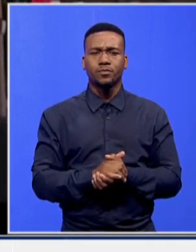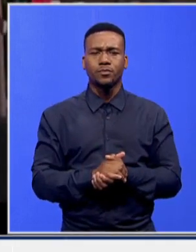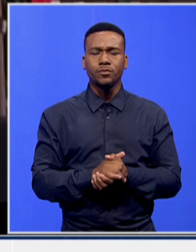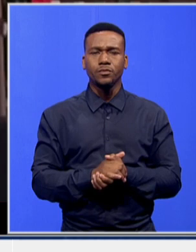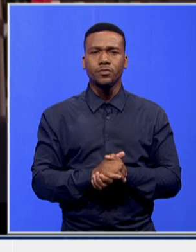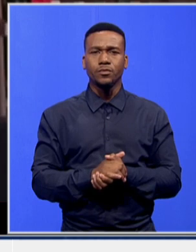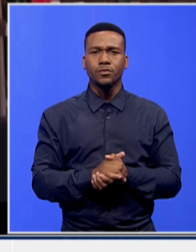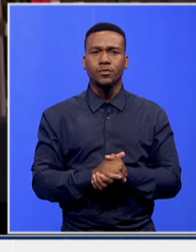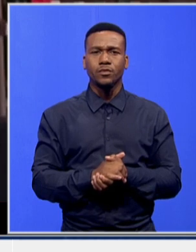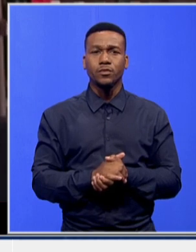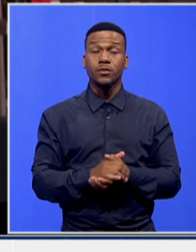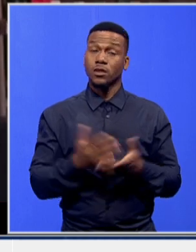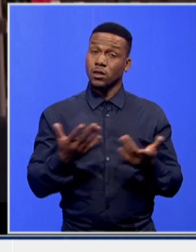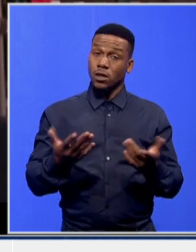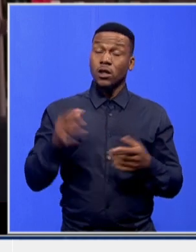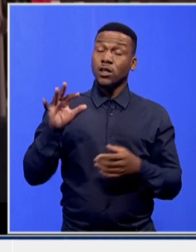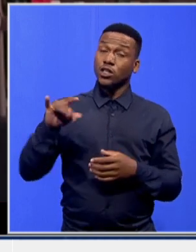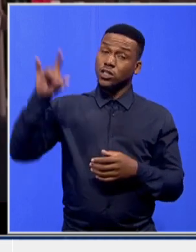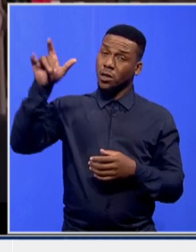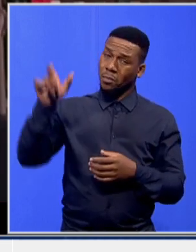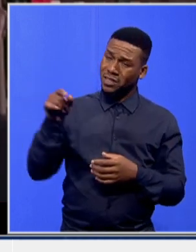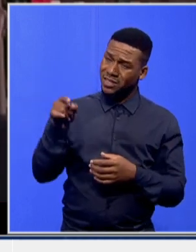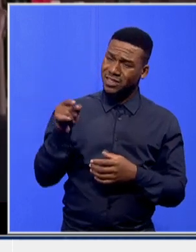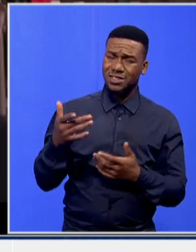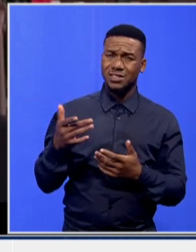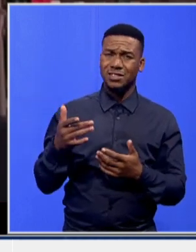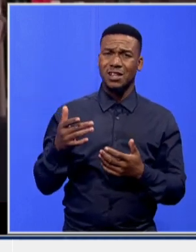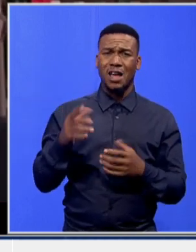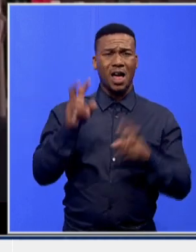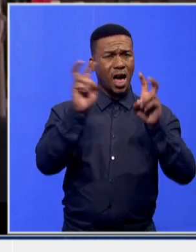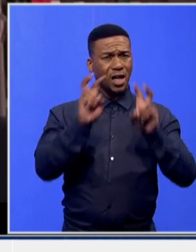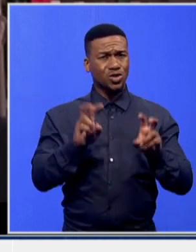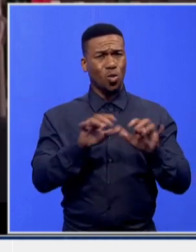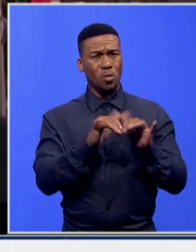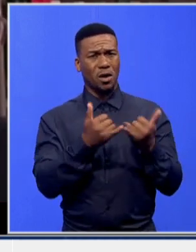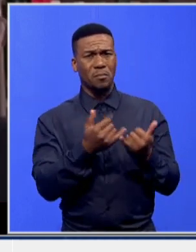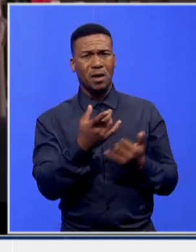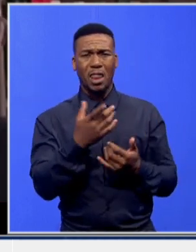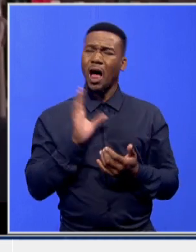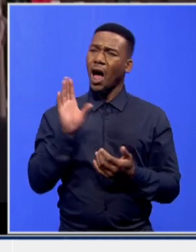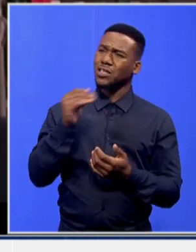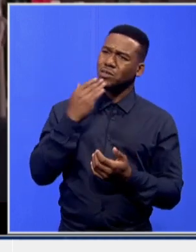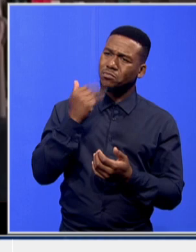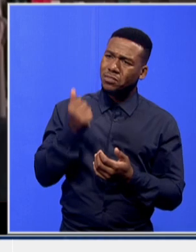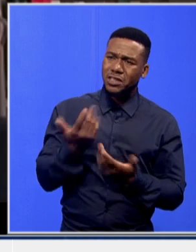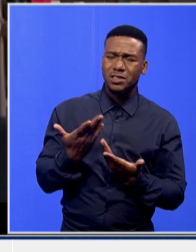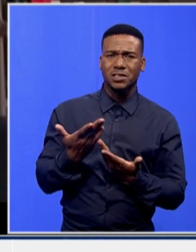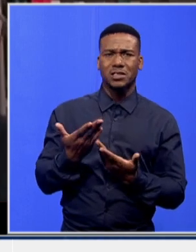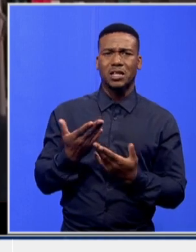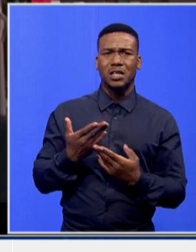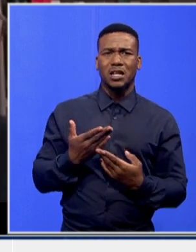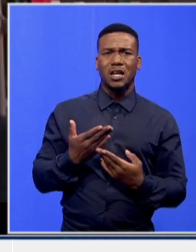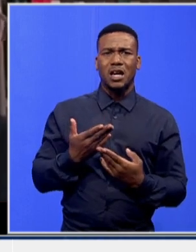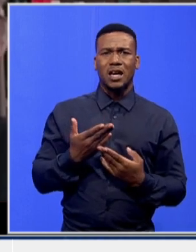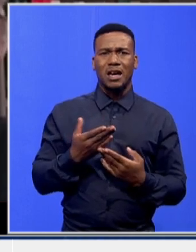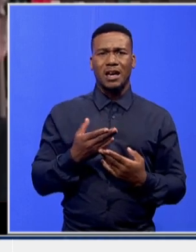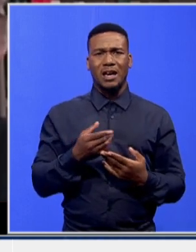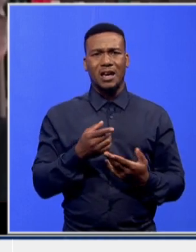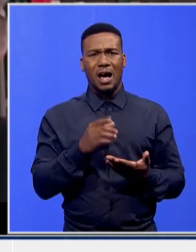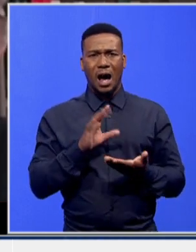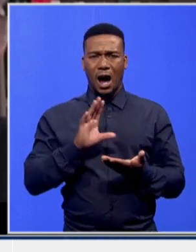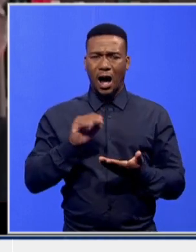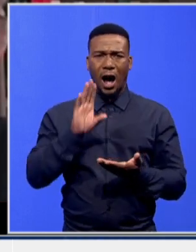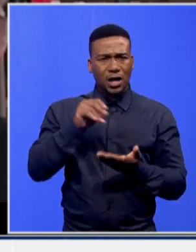chairperson of Eskom requesting this exemption, I mean, is this to some extent an admission by Eskom that the utility